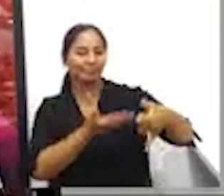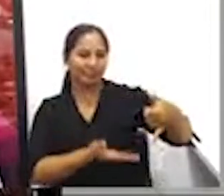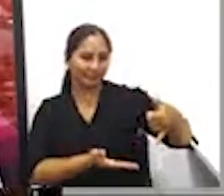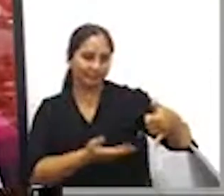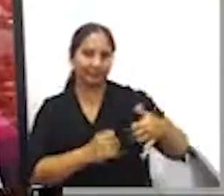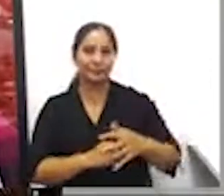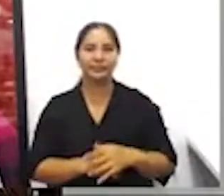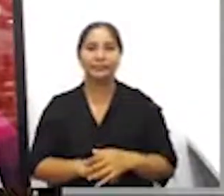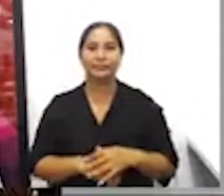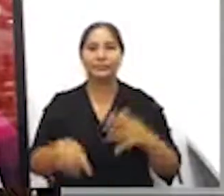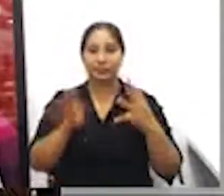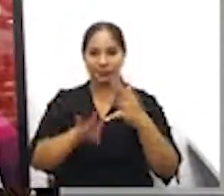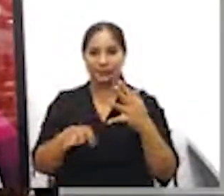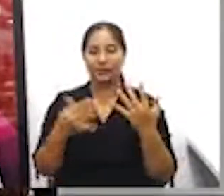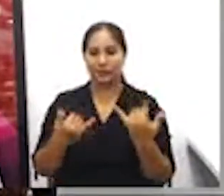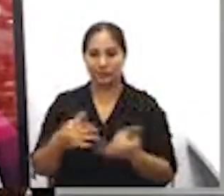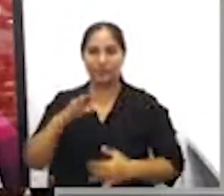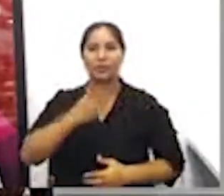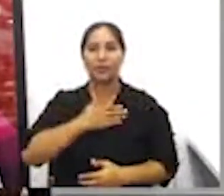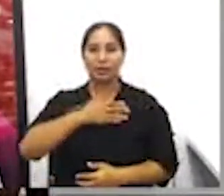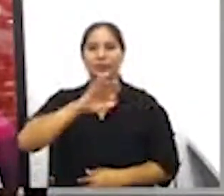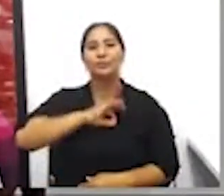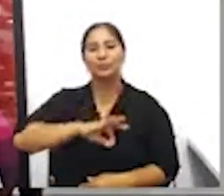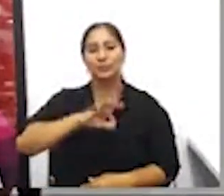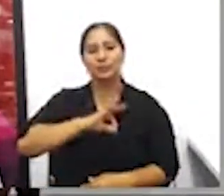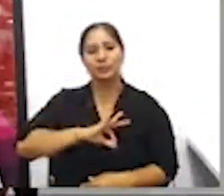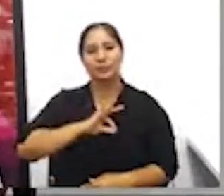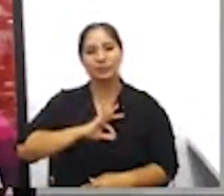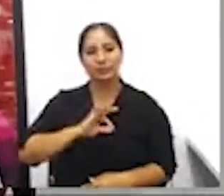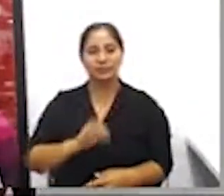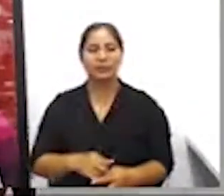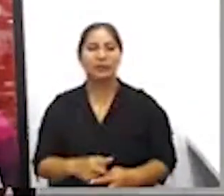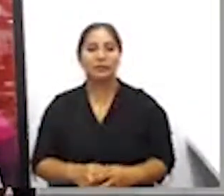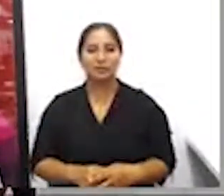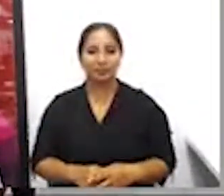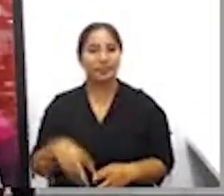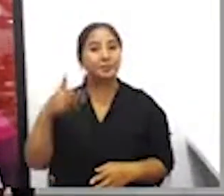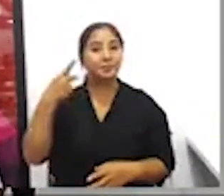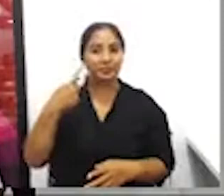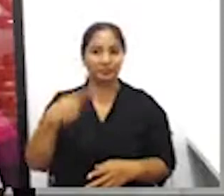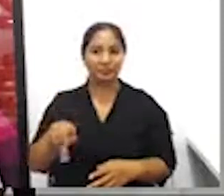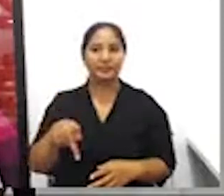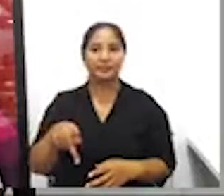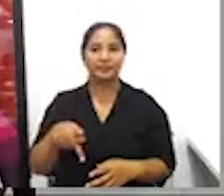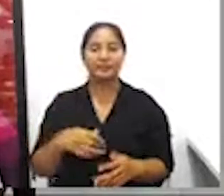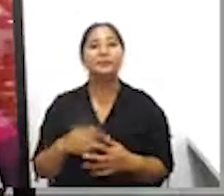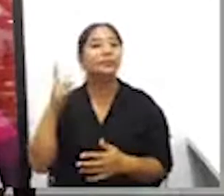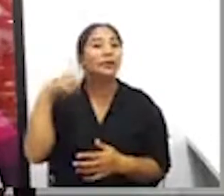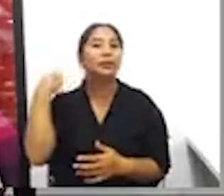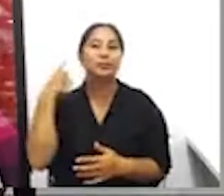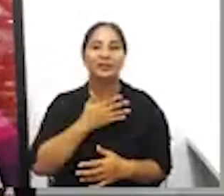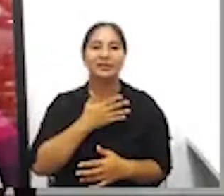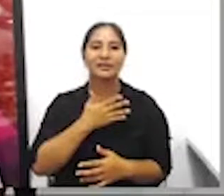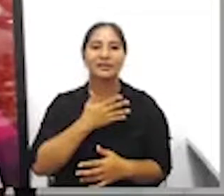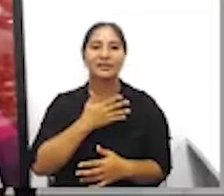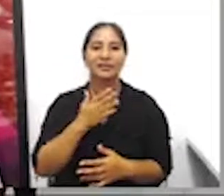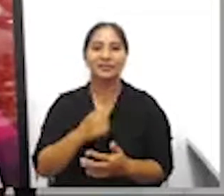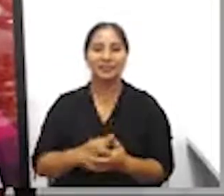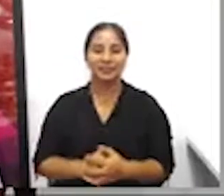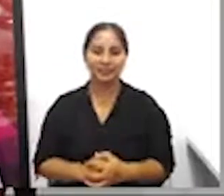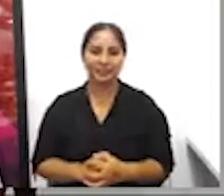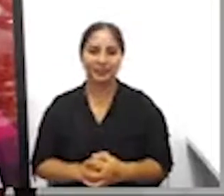what everybody's like, especially the women are, I myself as well, no? Just be confident with ourselves. And thank